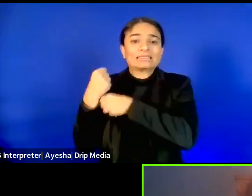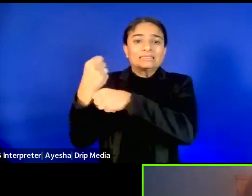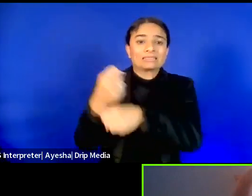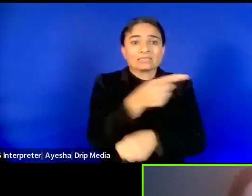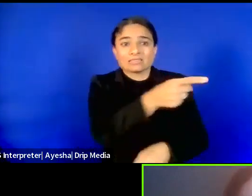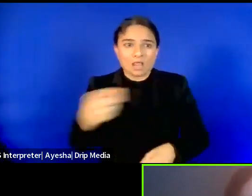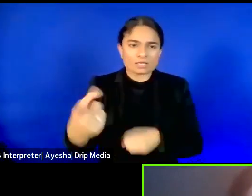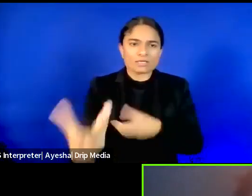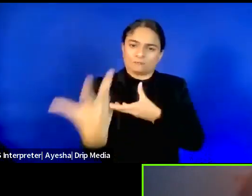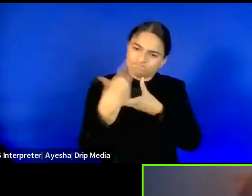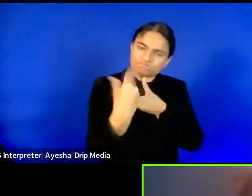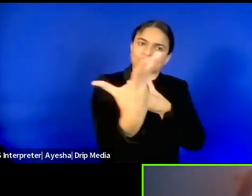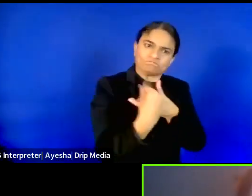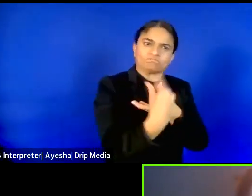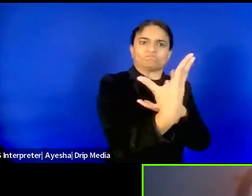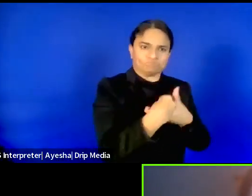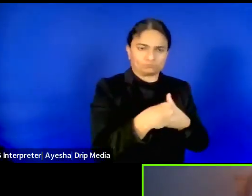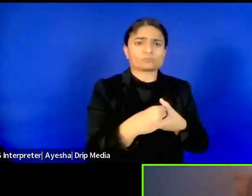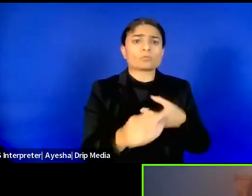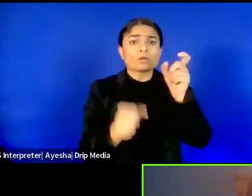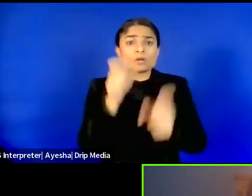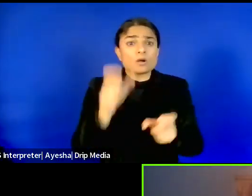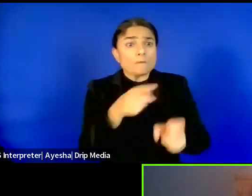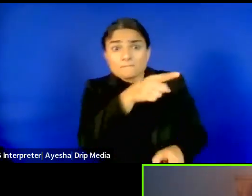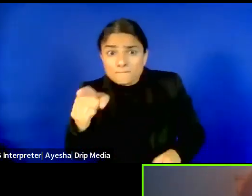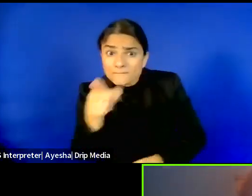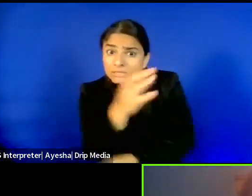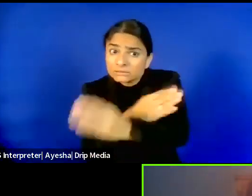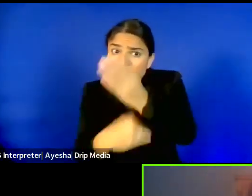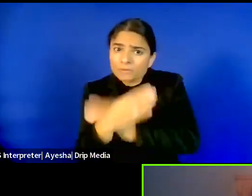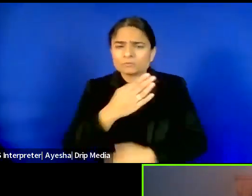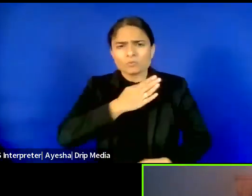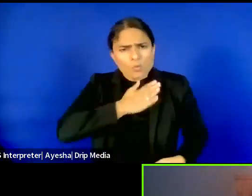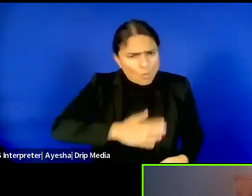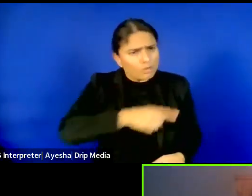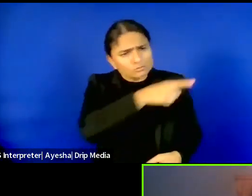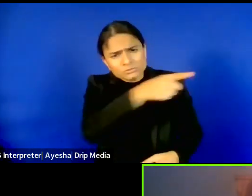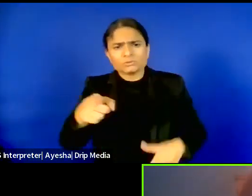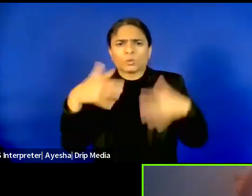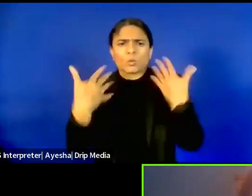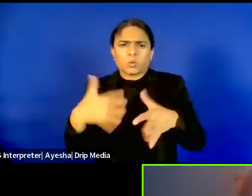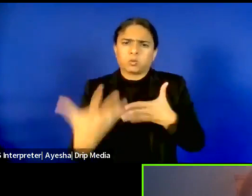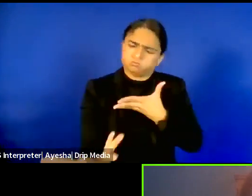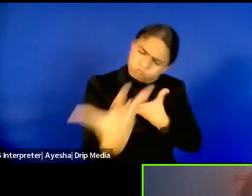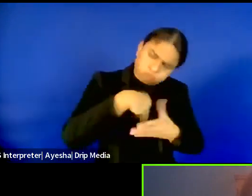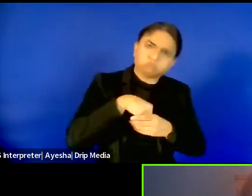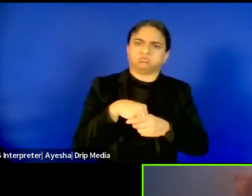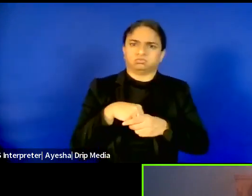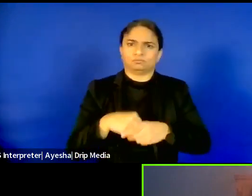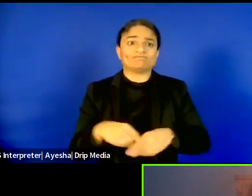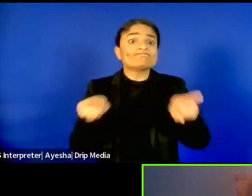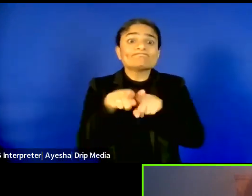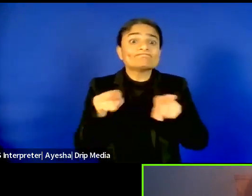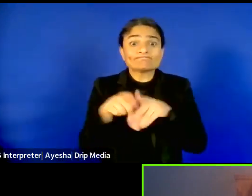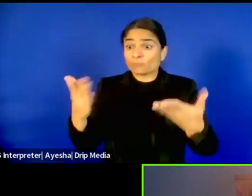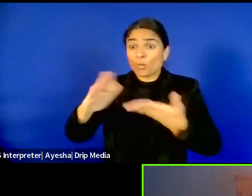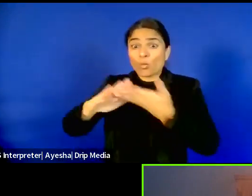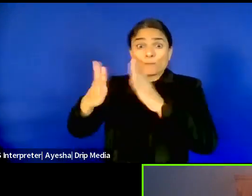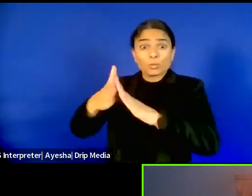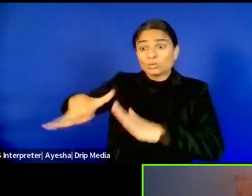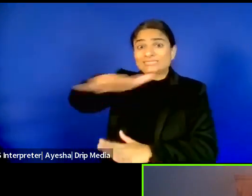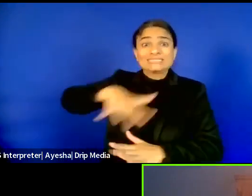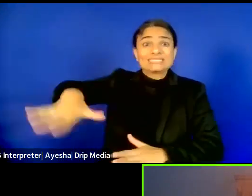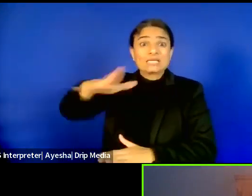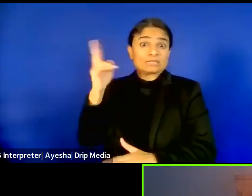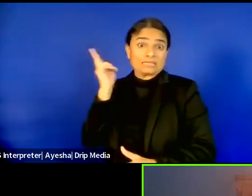people with disabilities as well, like the deaf community. People who required sign language interpretation were able to